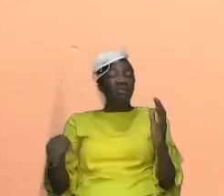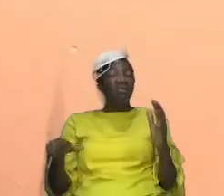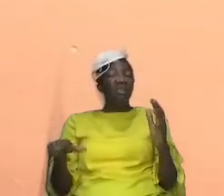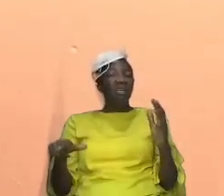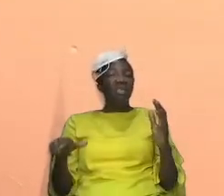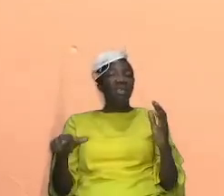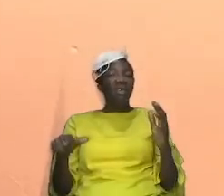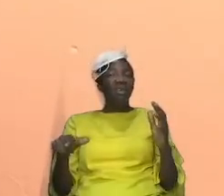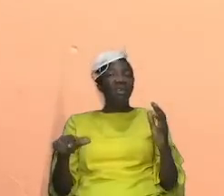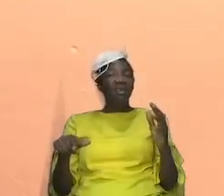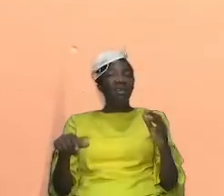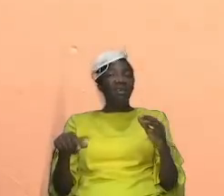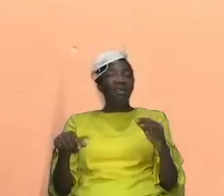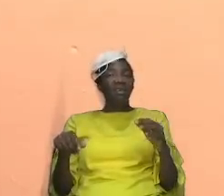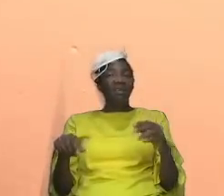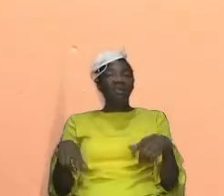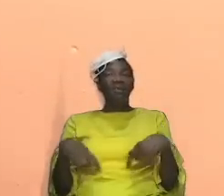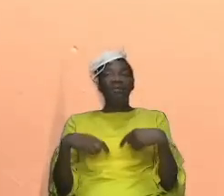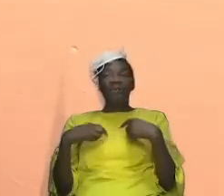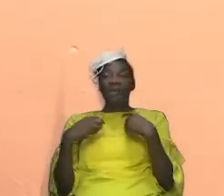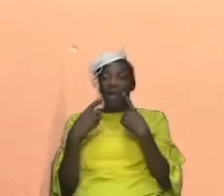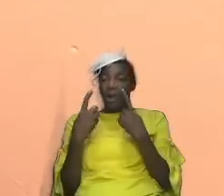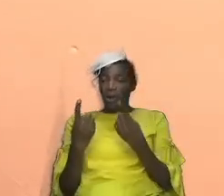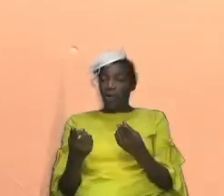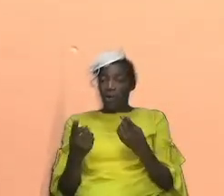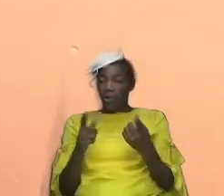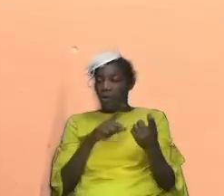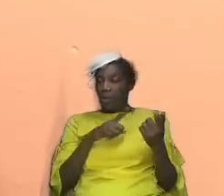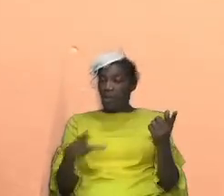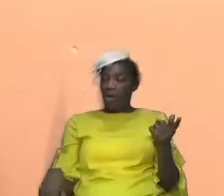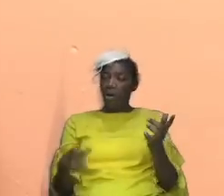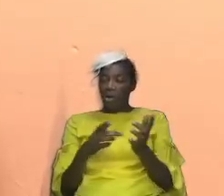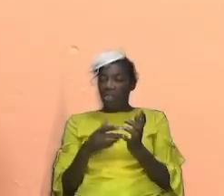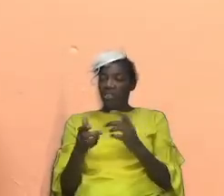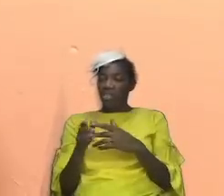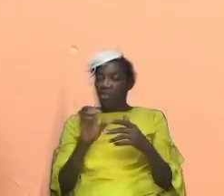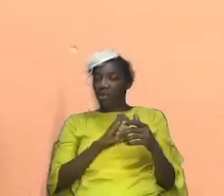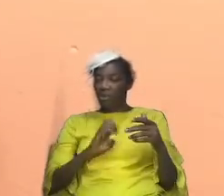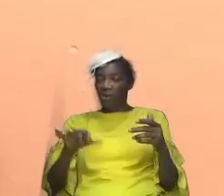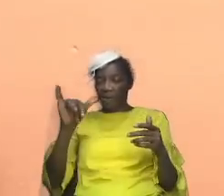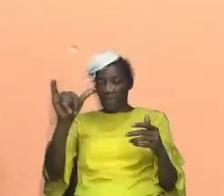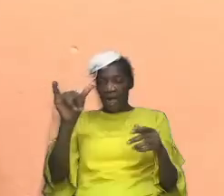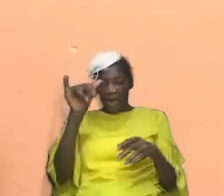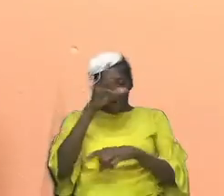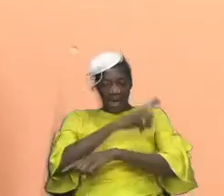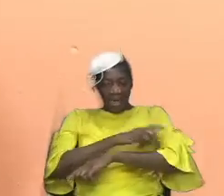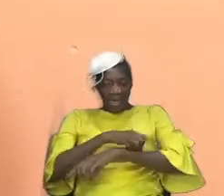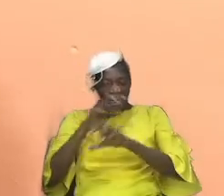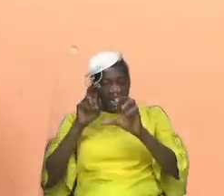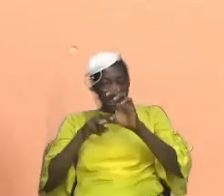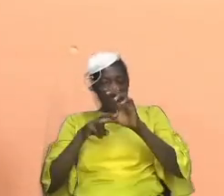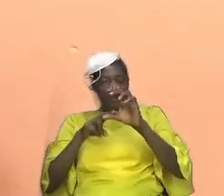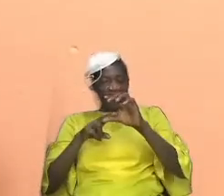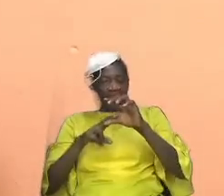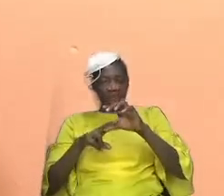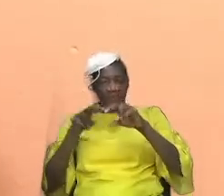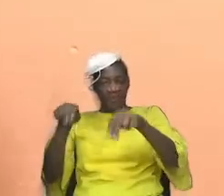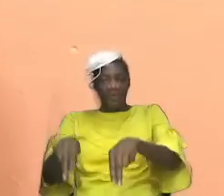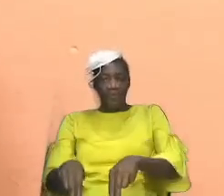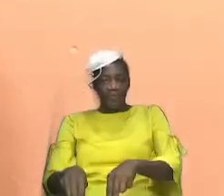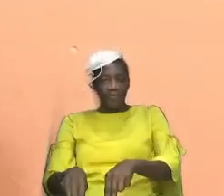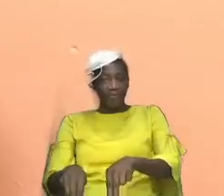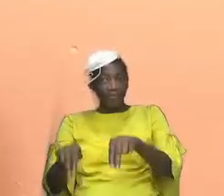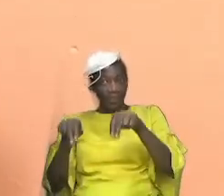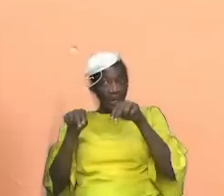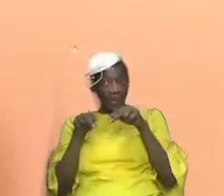are sent, or we go with our Lord Jesus Christ in that day when he sits upon the throne and he gets back to this earth.